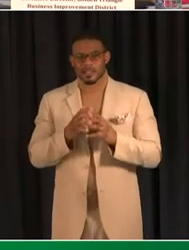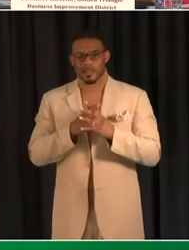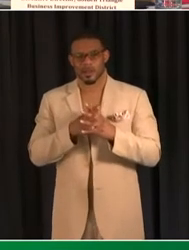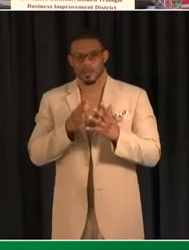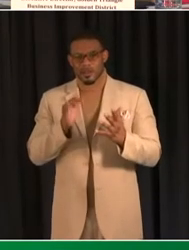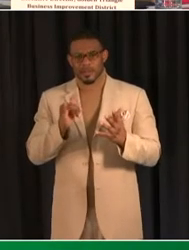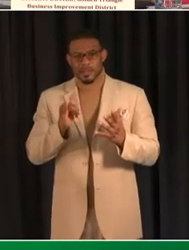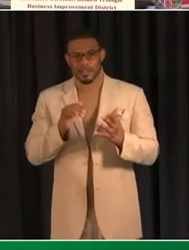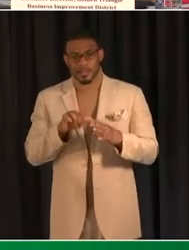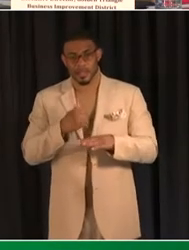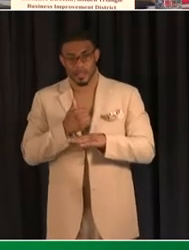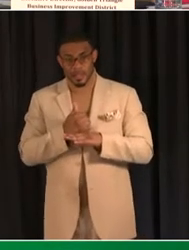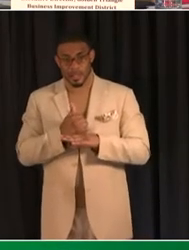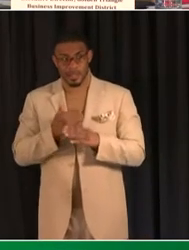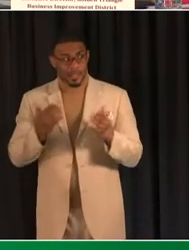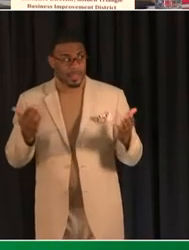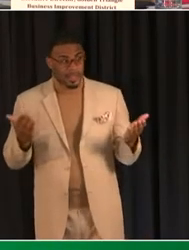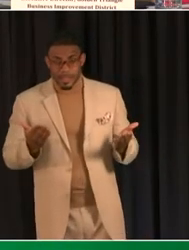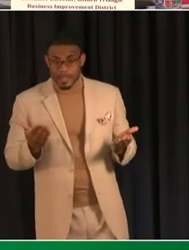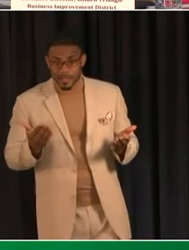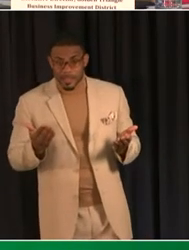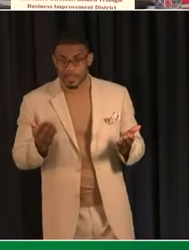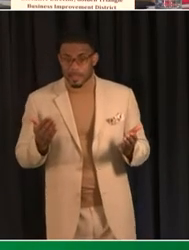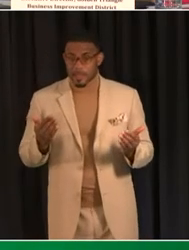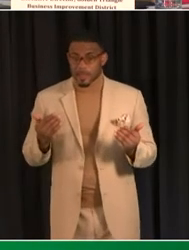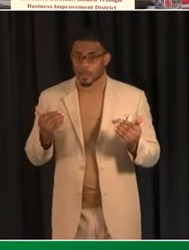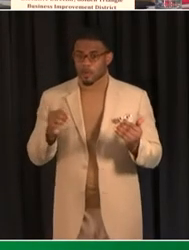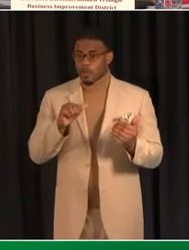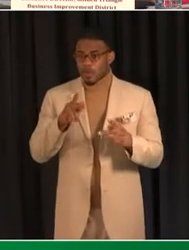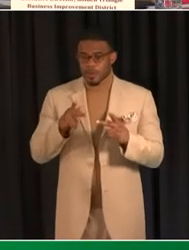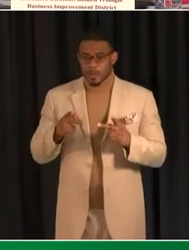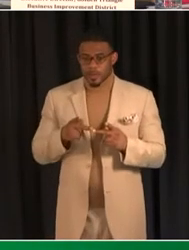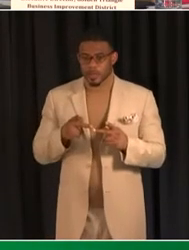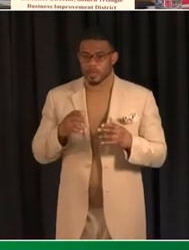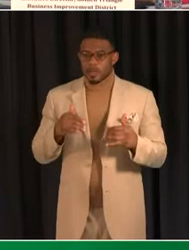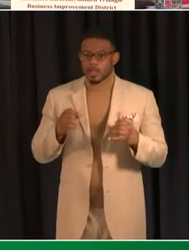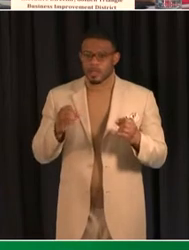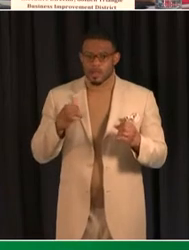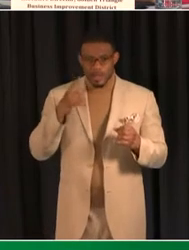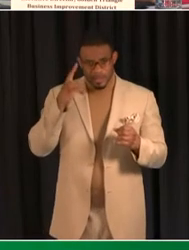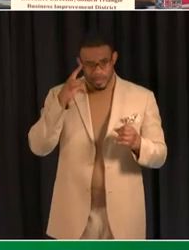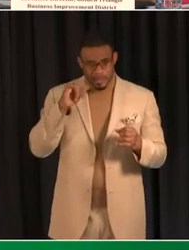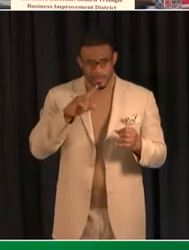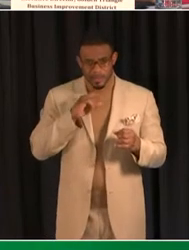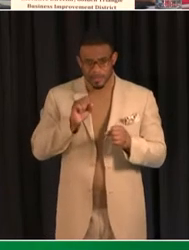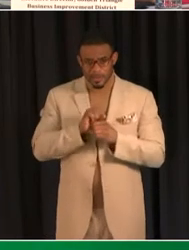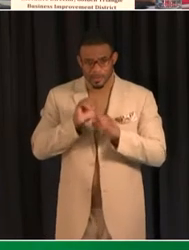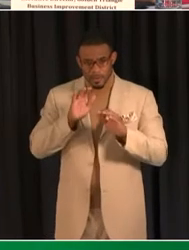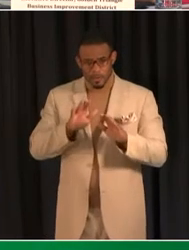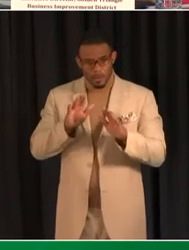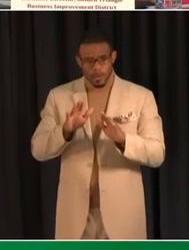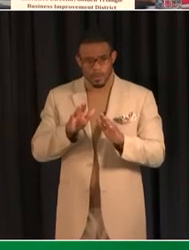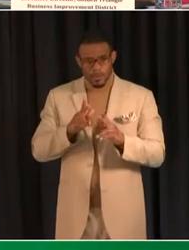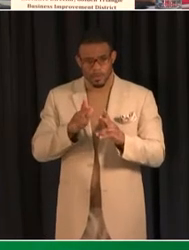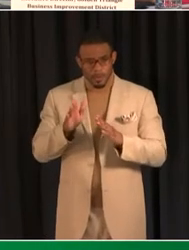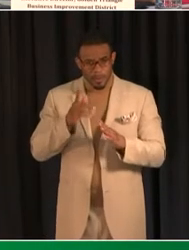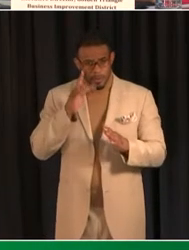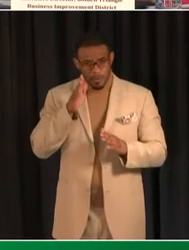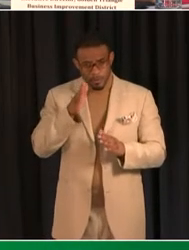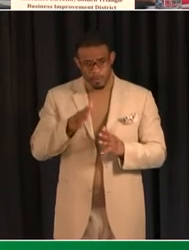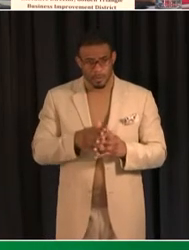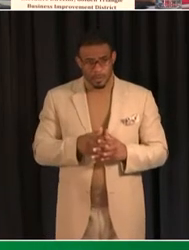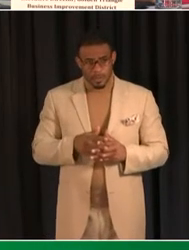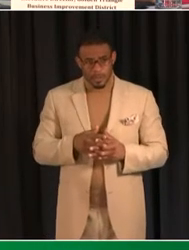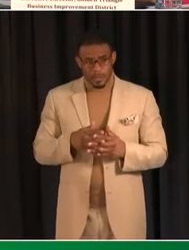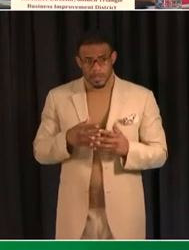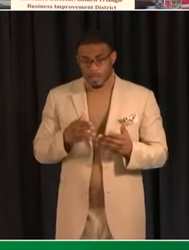startups that emerge here and move other places. And so I think this is a wonderful plan